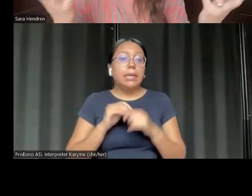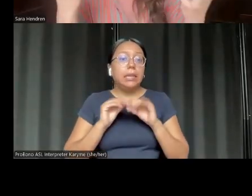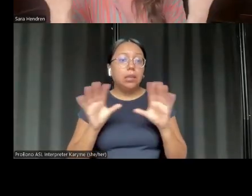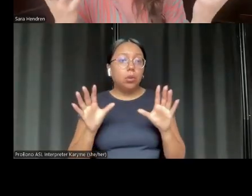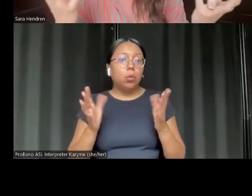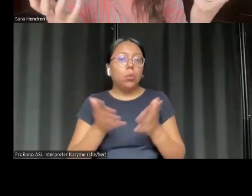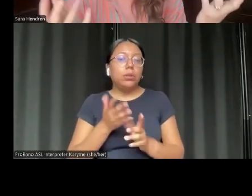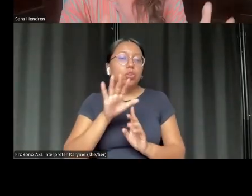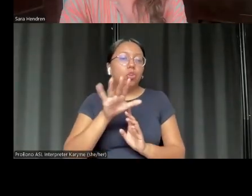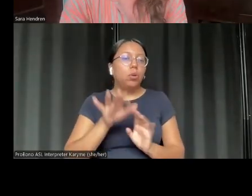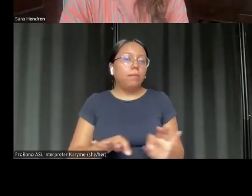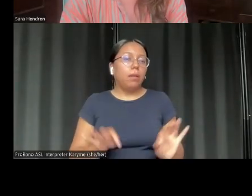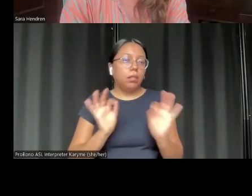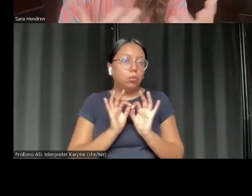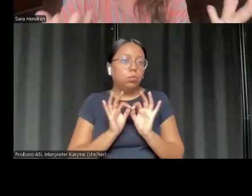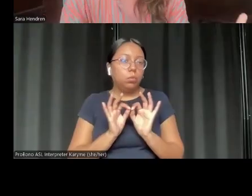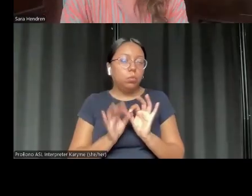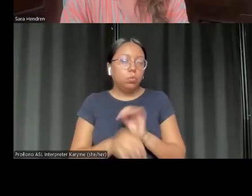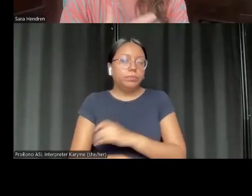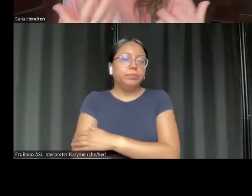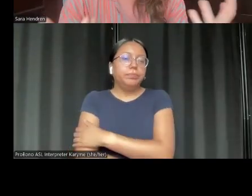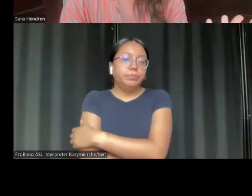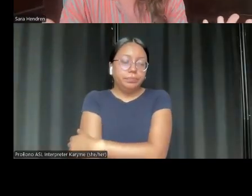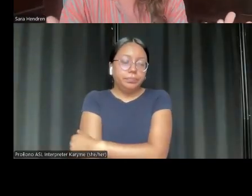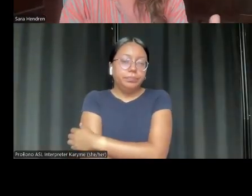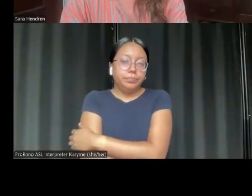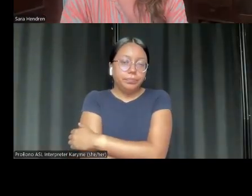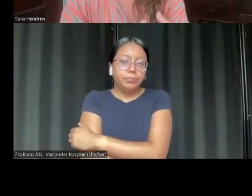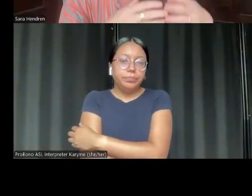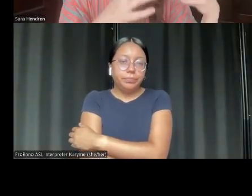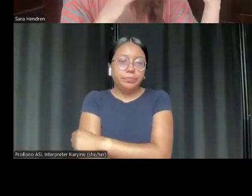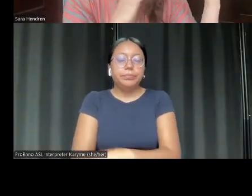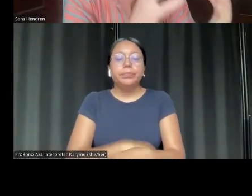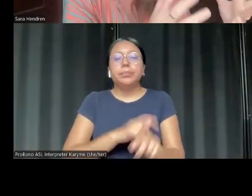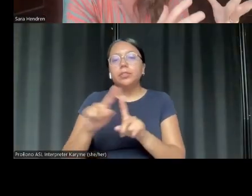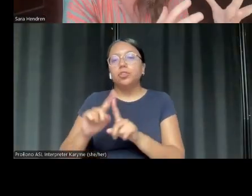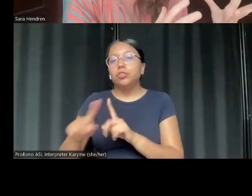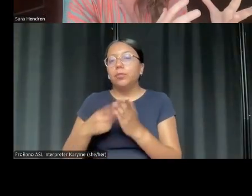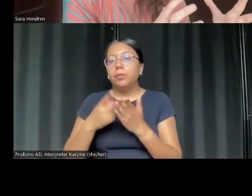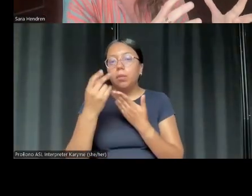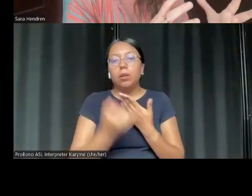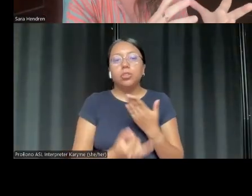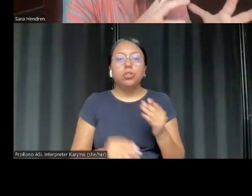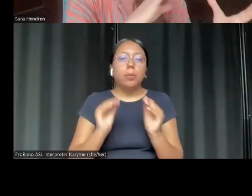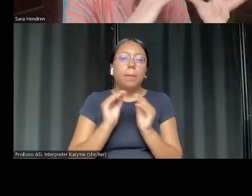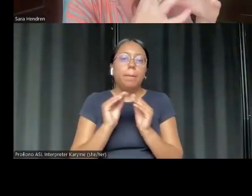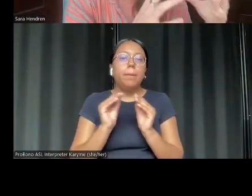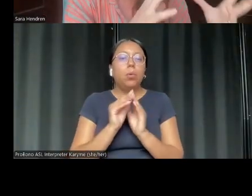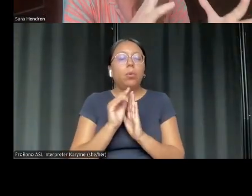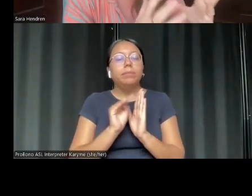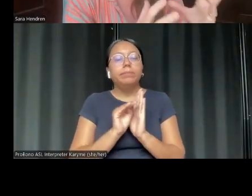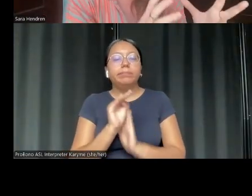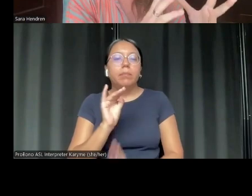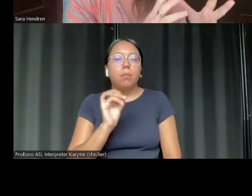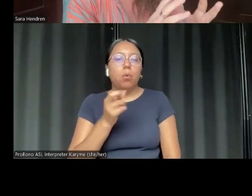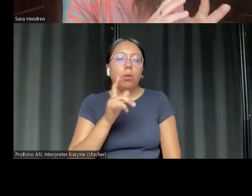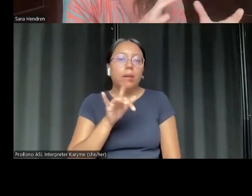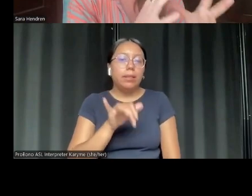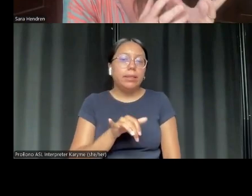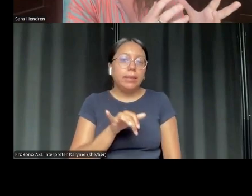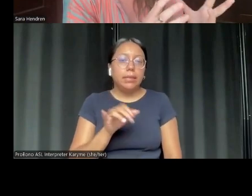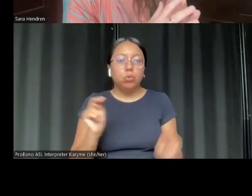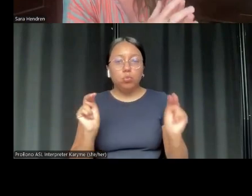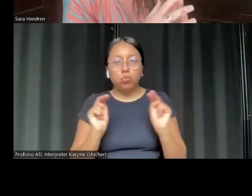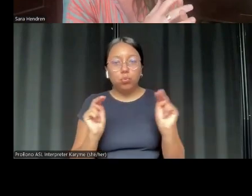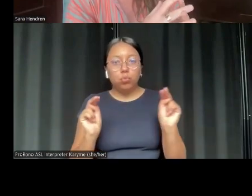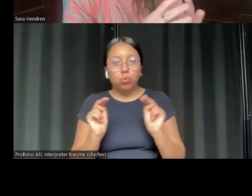and these are just, it seems to me, different projects that are morally neutral. But if you're interested in standardization, you will have to foreclose some of